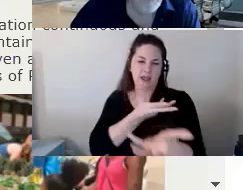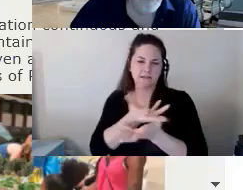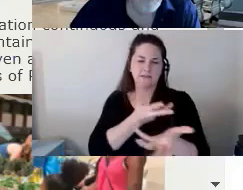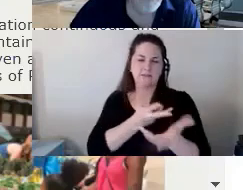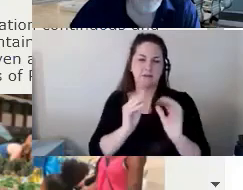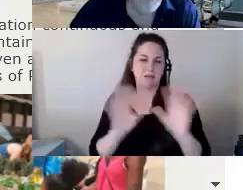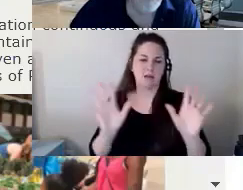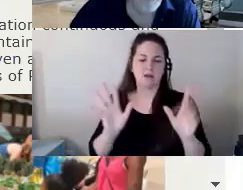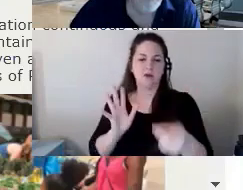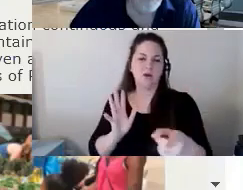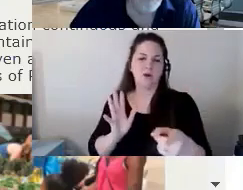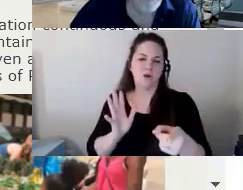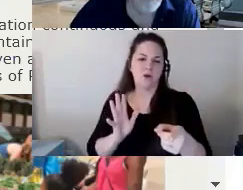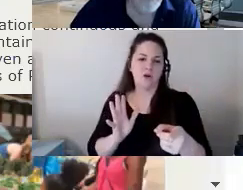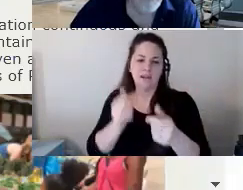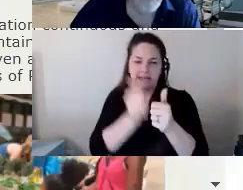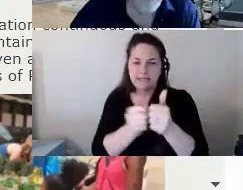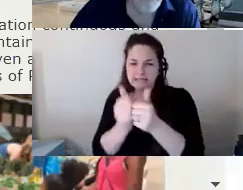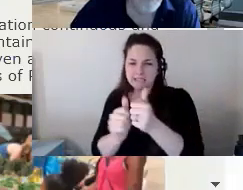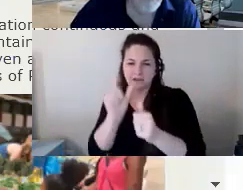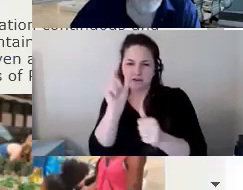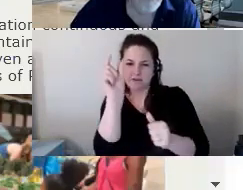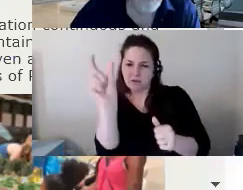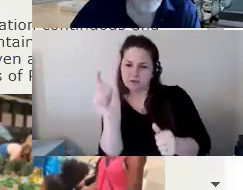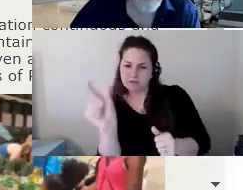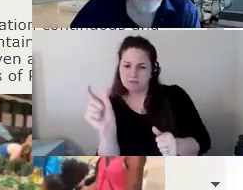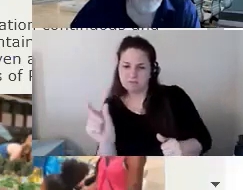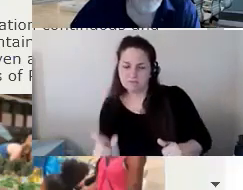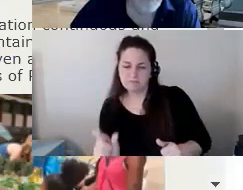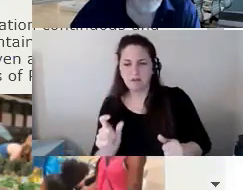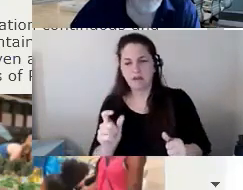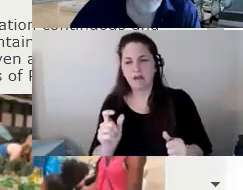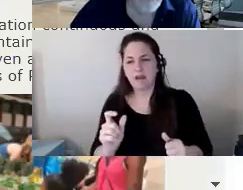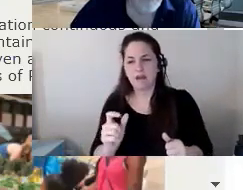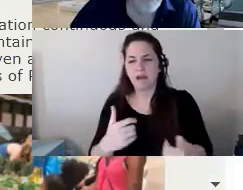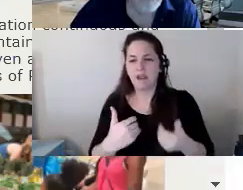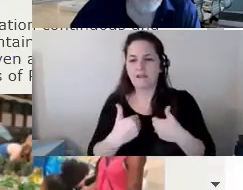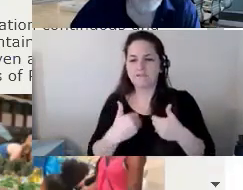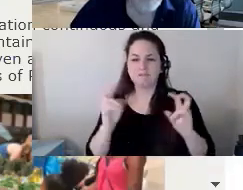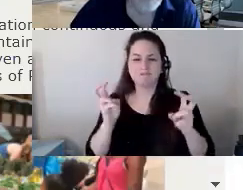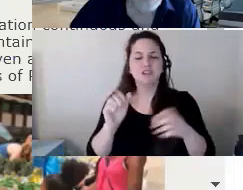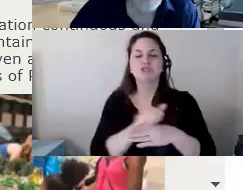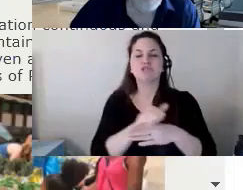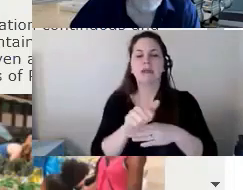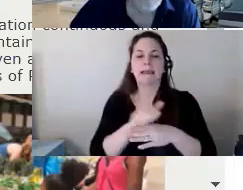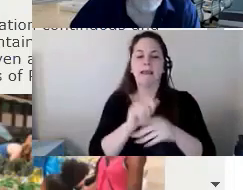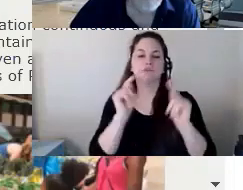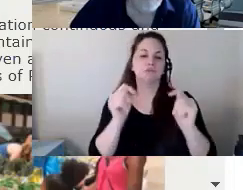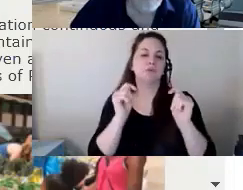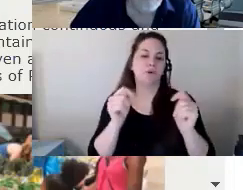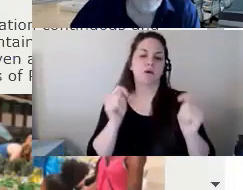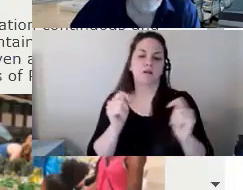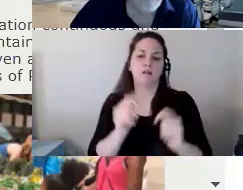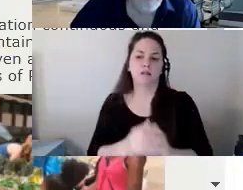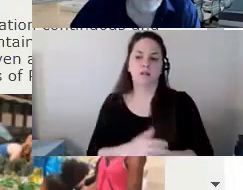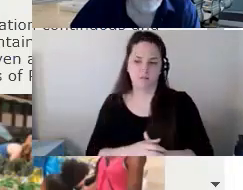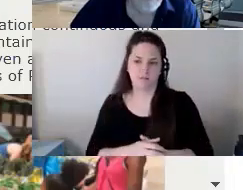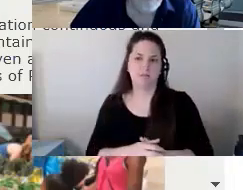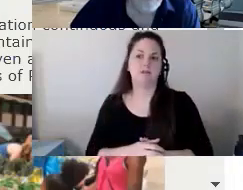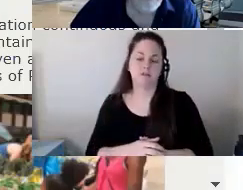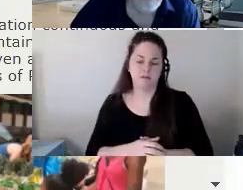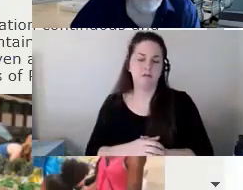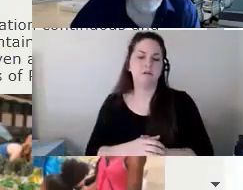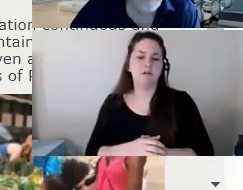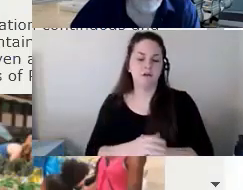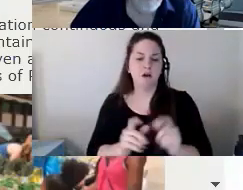each of these things has backup training materials. And and also